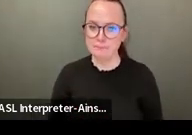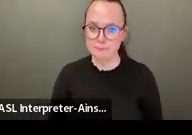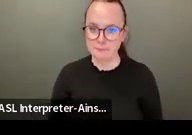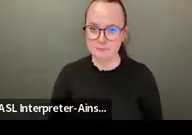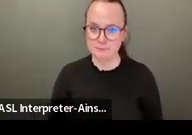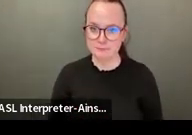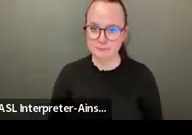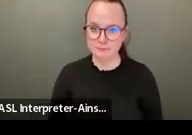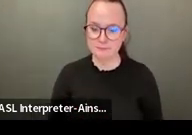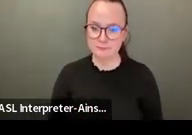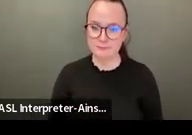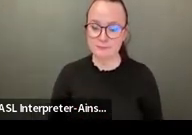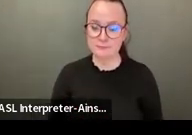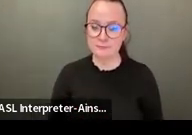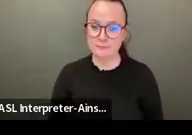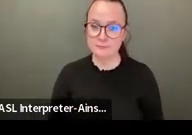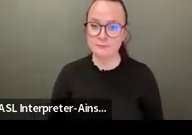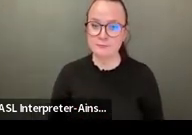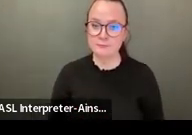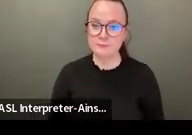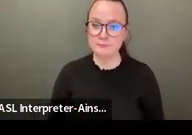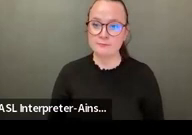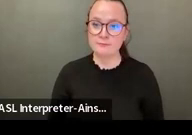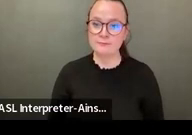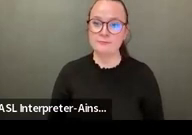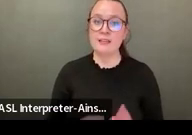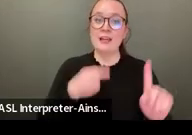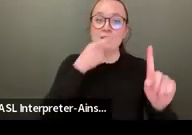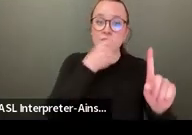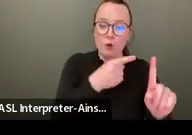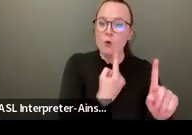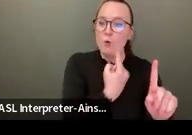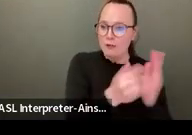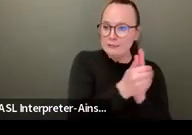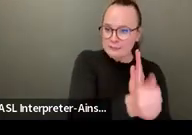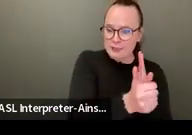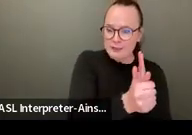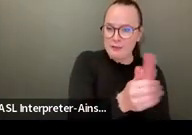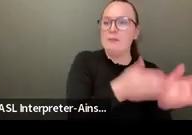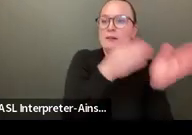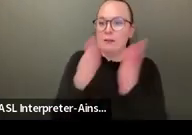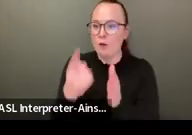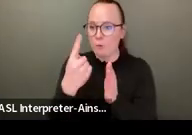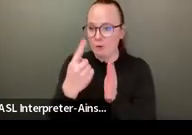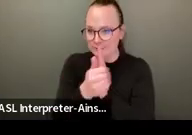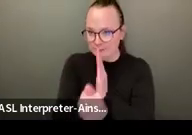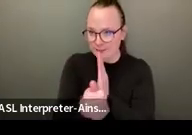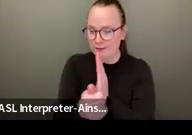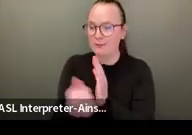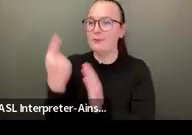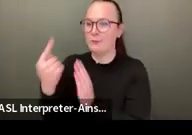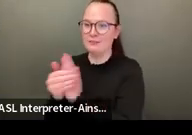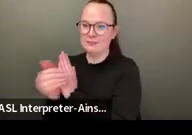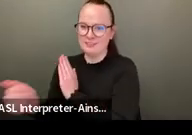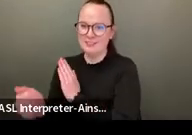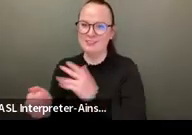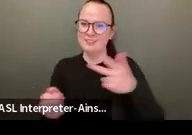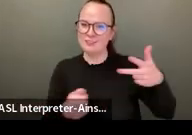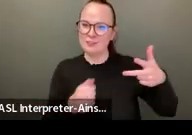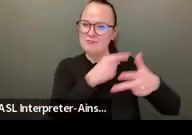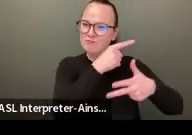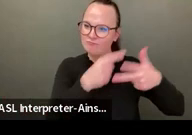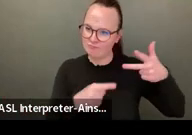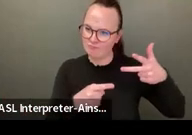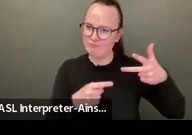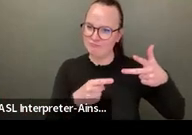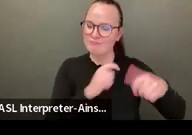Each goal is one skill, right? And here we have three skills, so it would have to be three goals if you were working on all